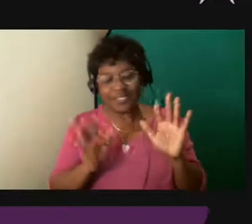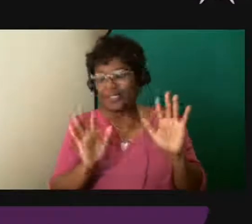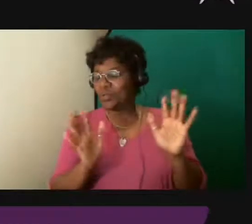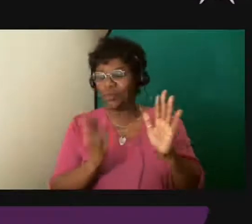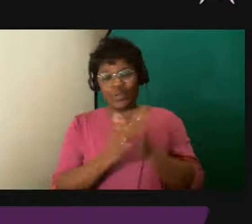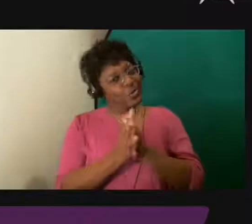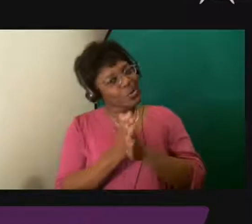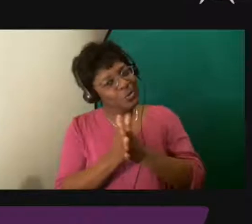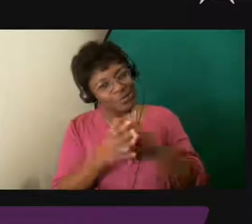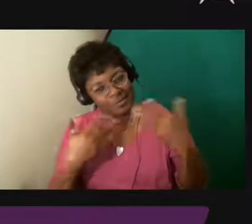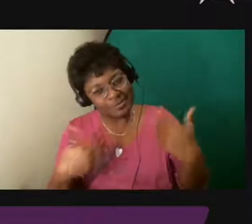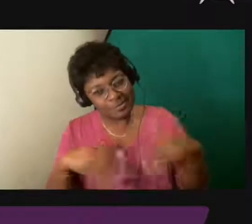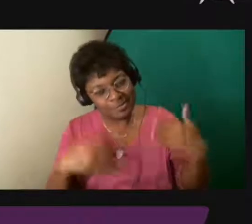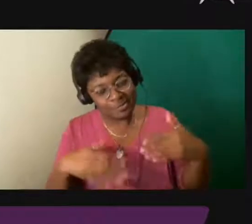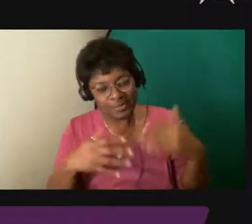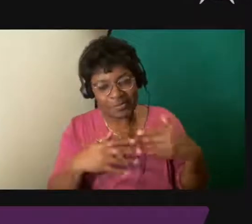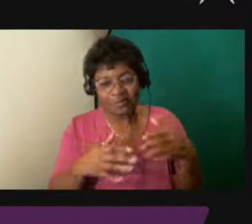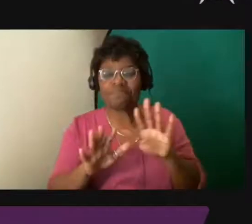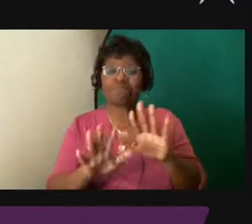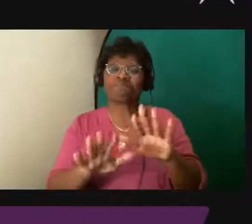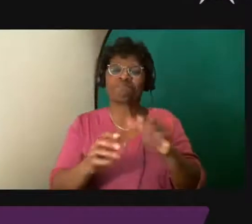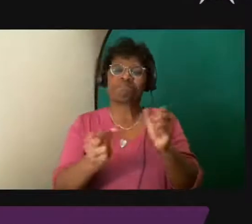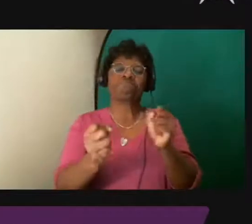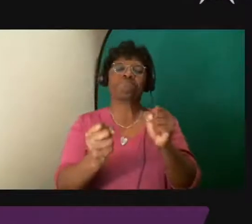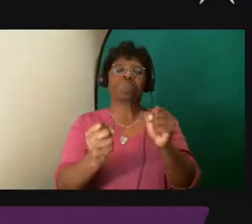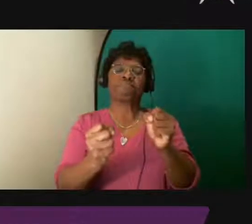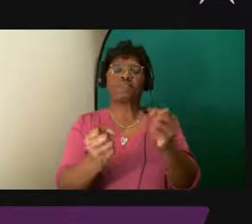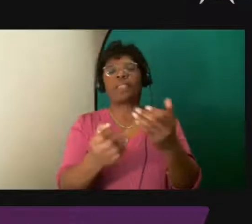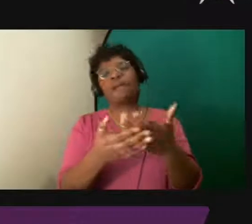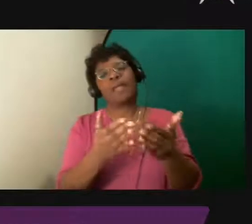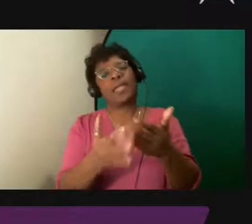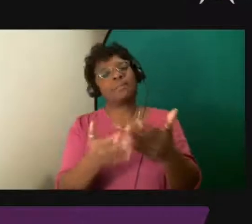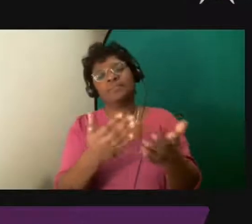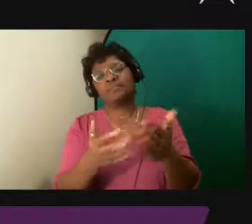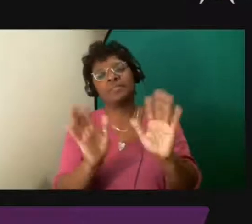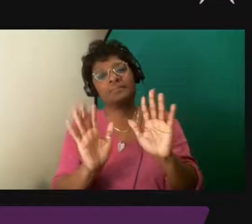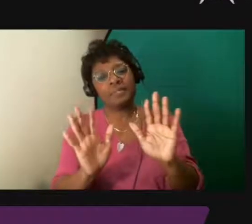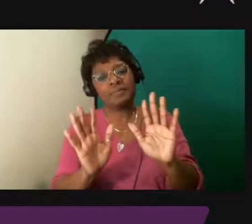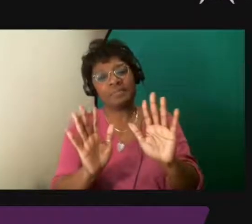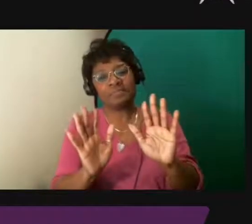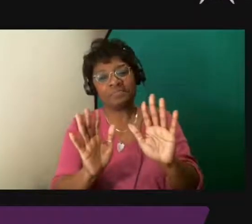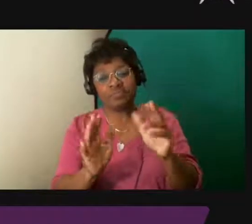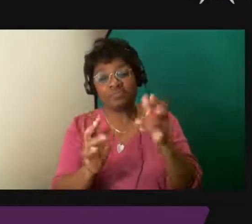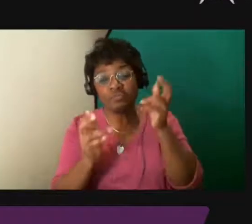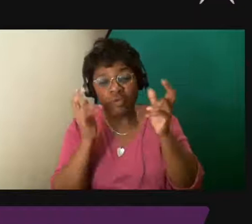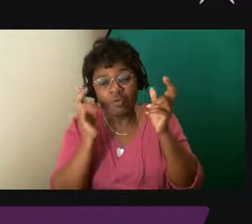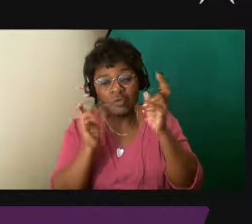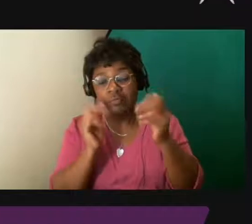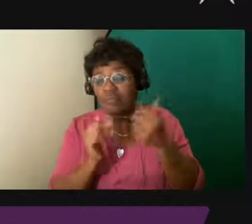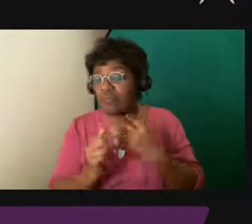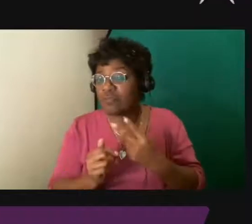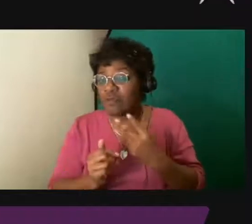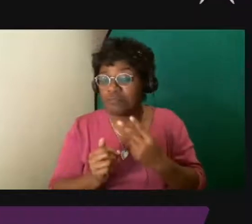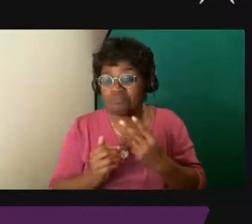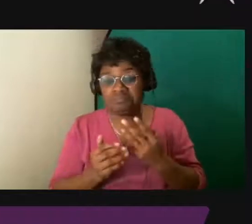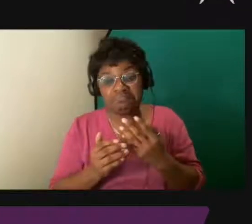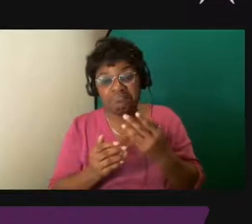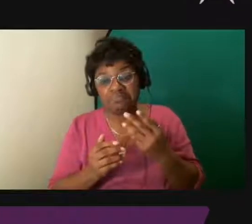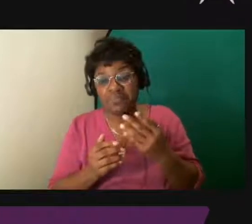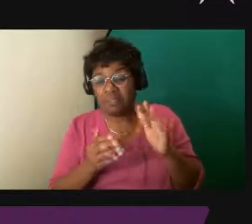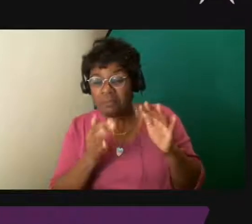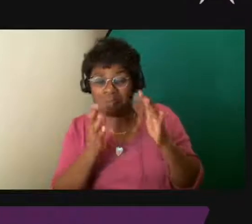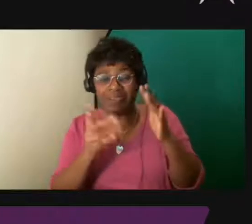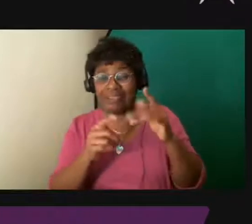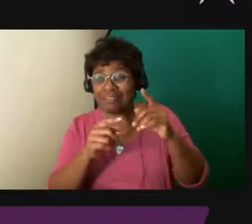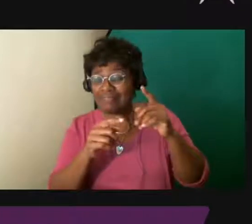done. I'm done. Listen. Maybe you're under the sound of my voice and you can't praise God for that